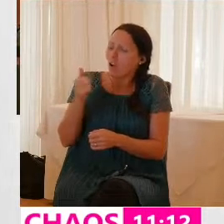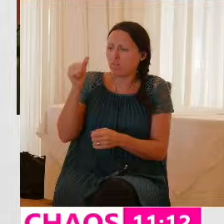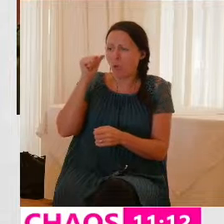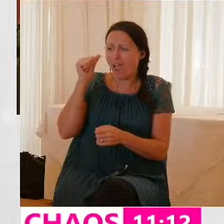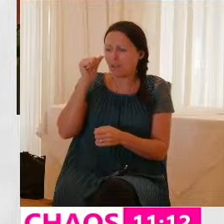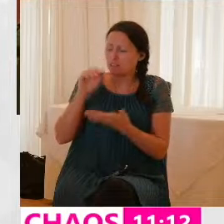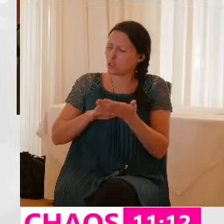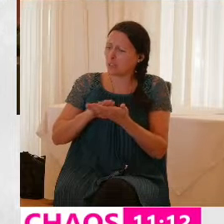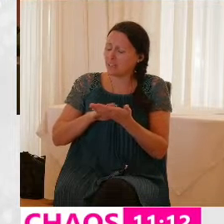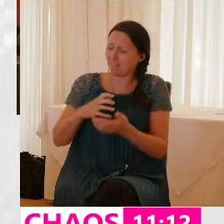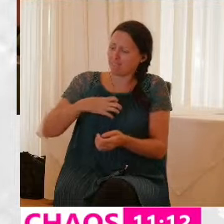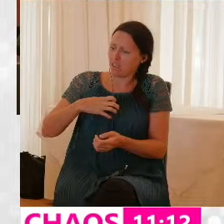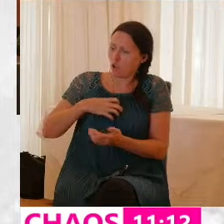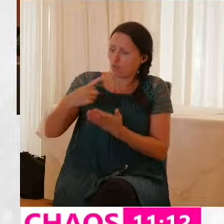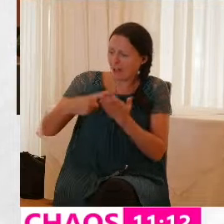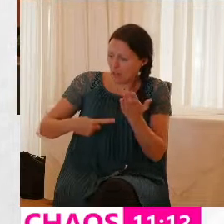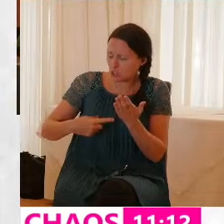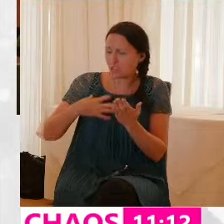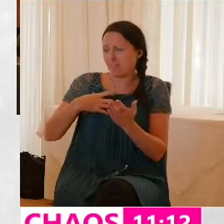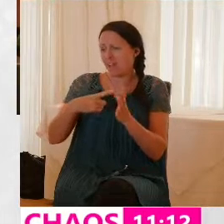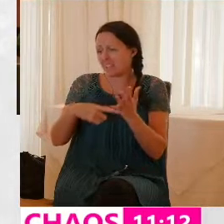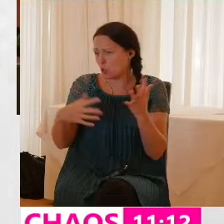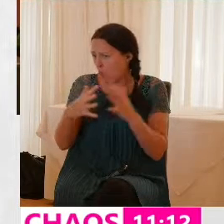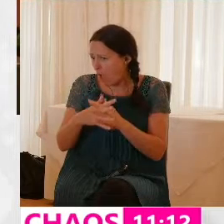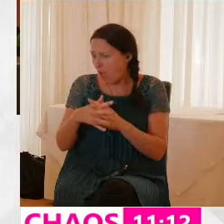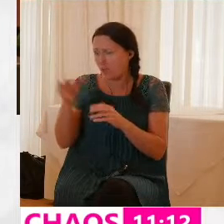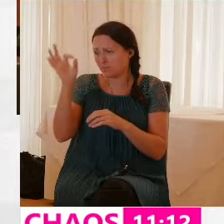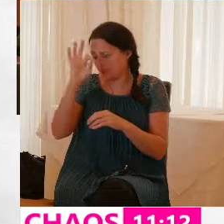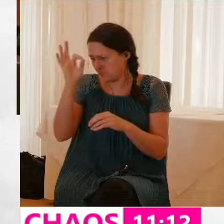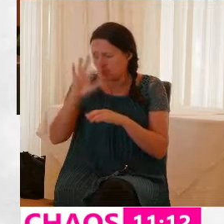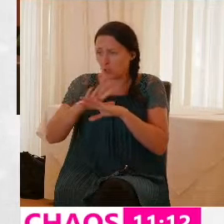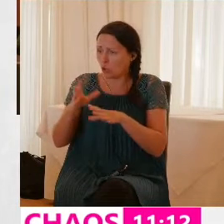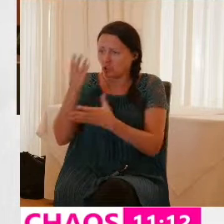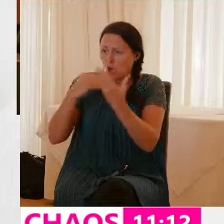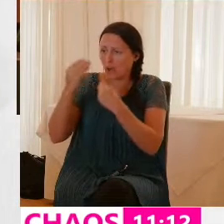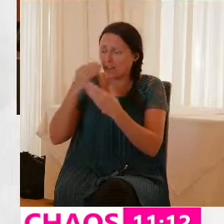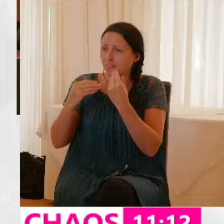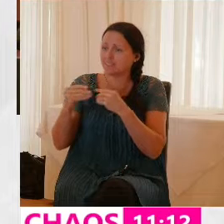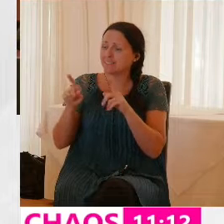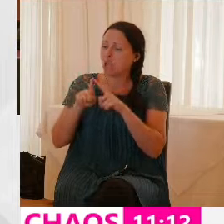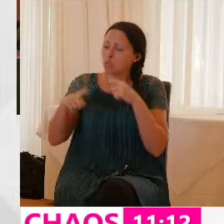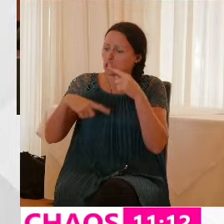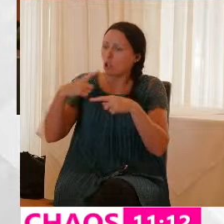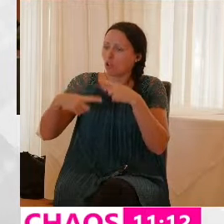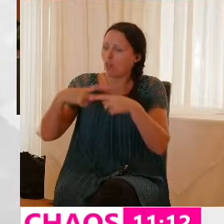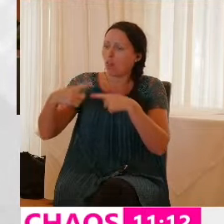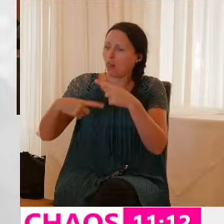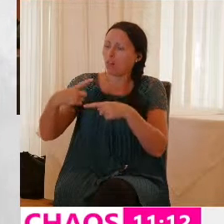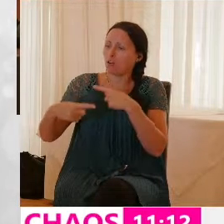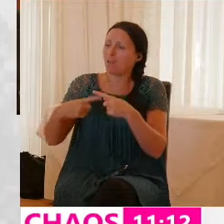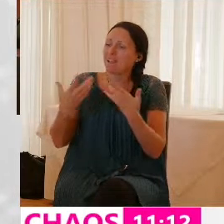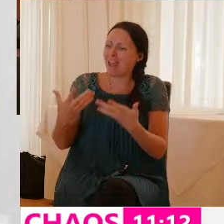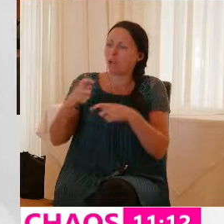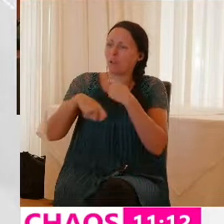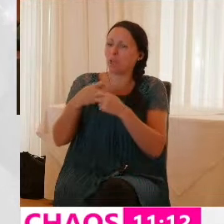of regulations as well. And the same circle is turning now, but this time it's a regulations monster.